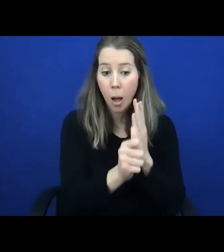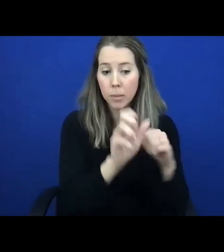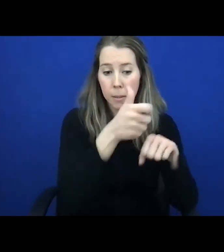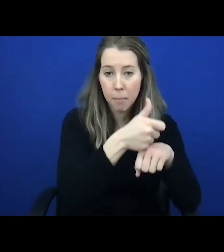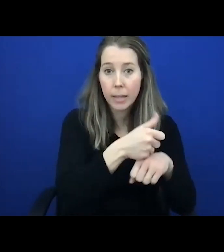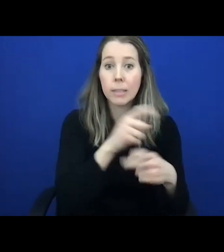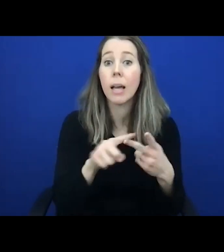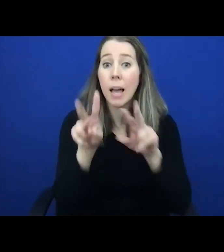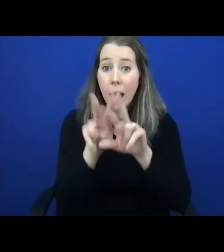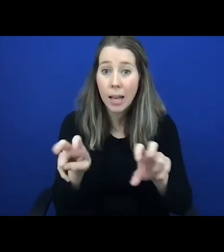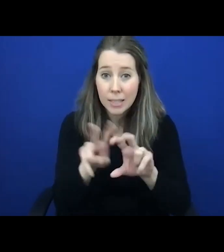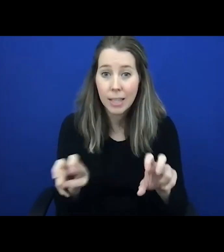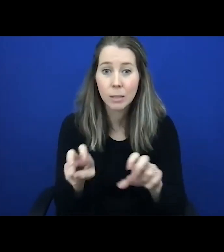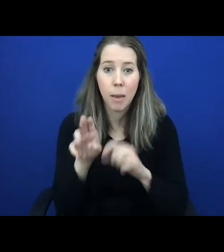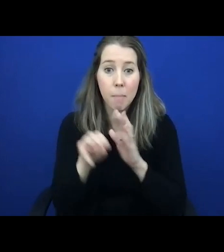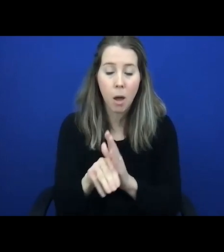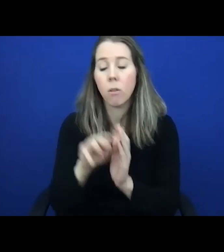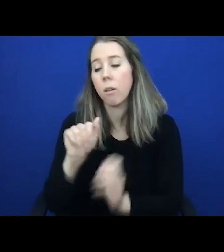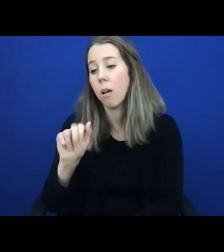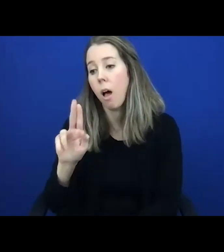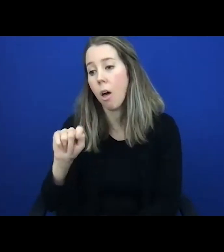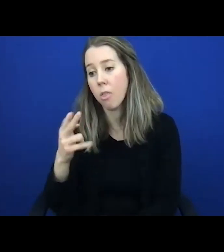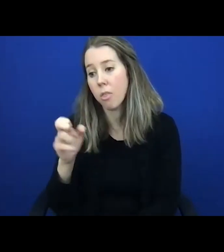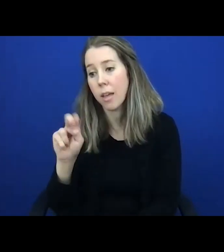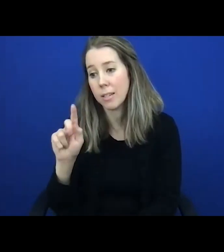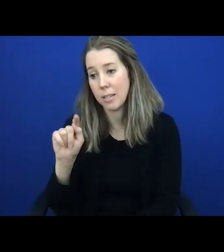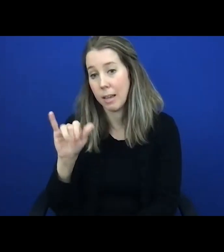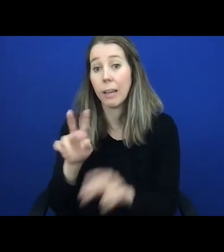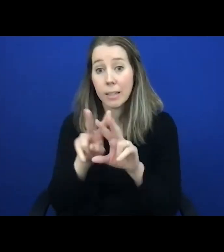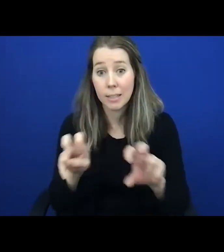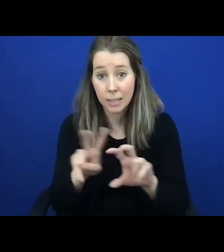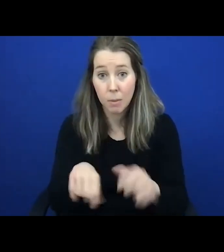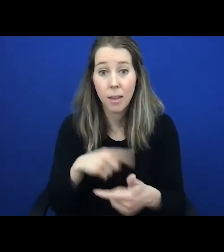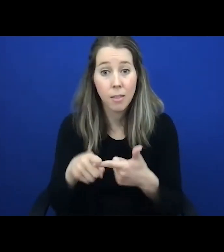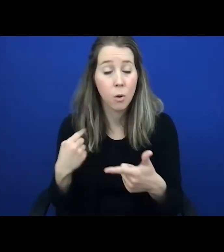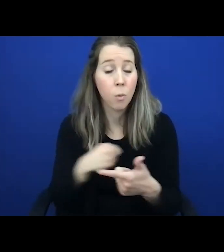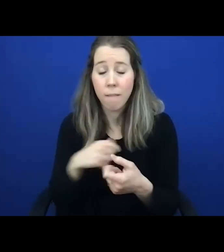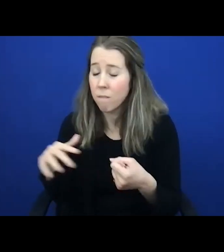assessment model is authentic assessment. And we use a fully embedded